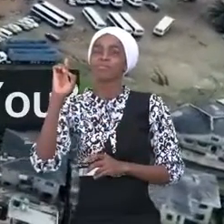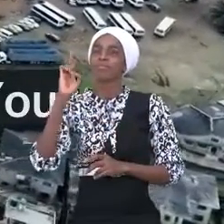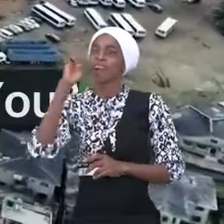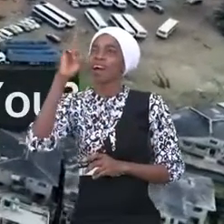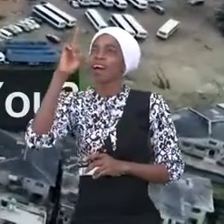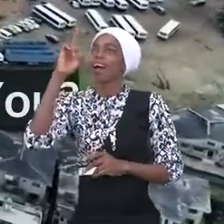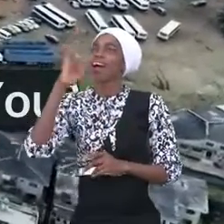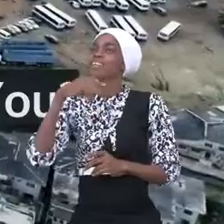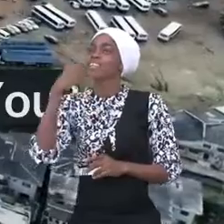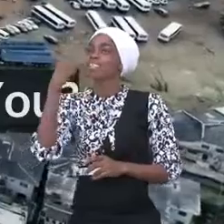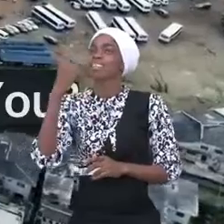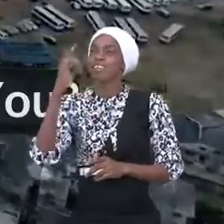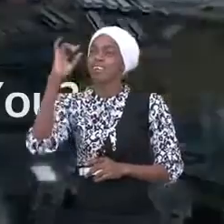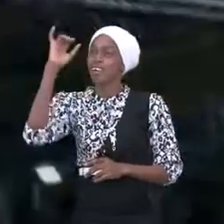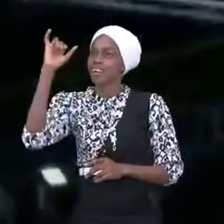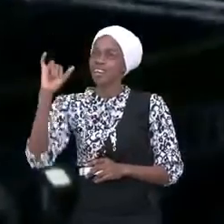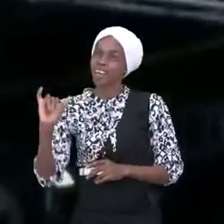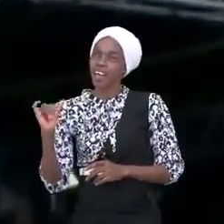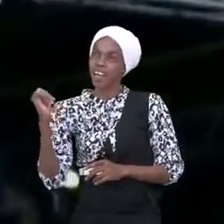and he said, Yahweh.